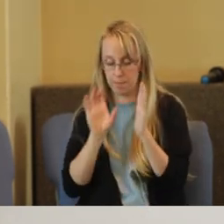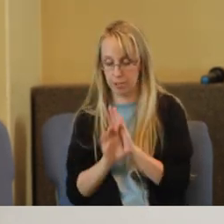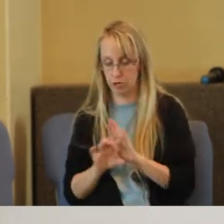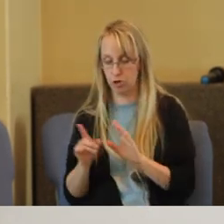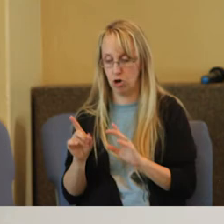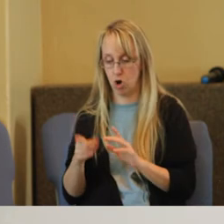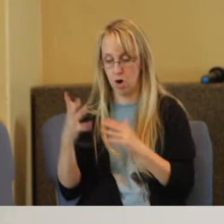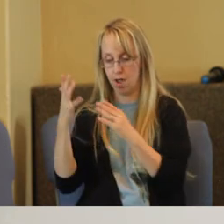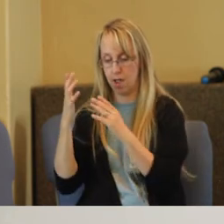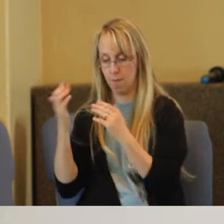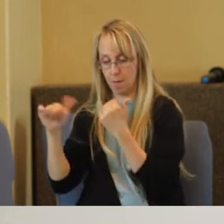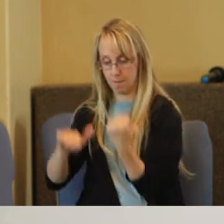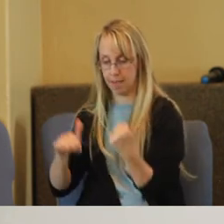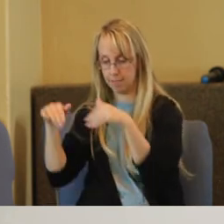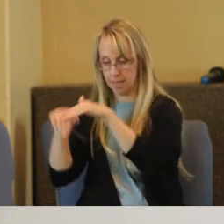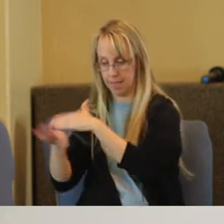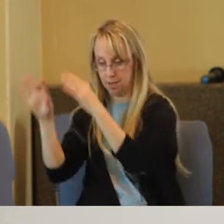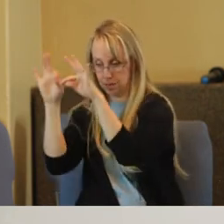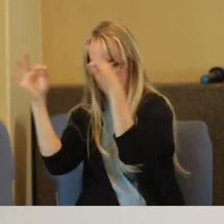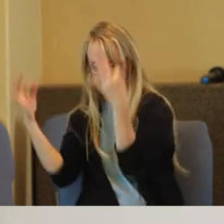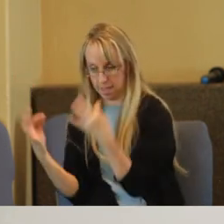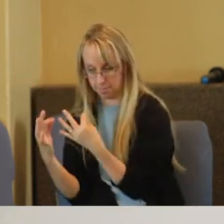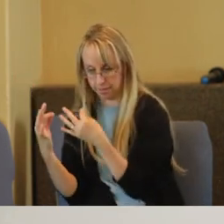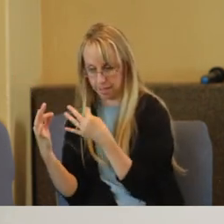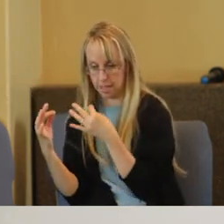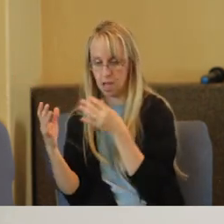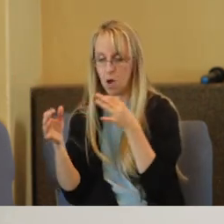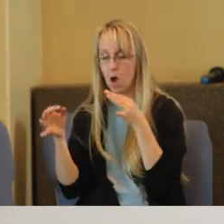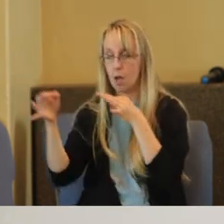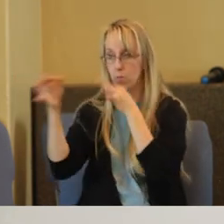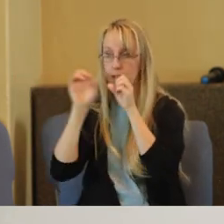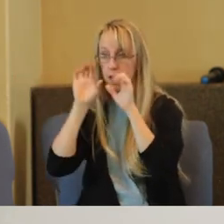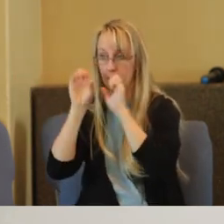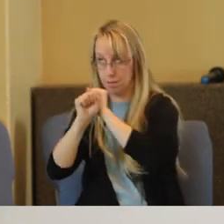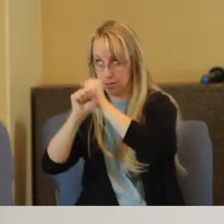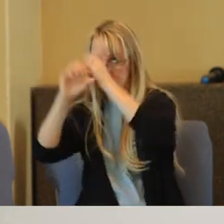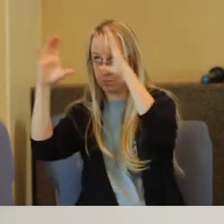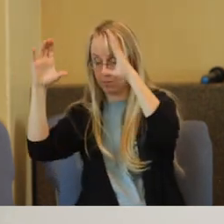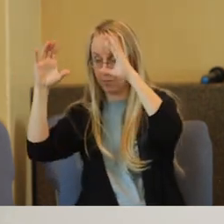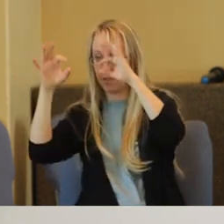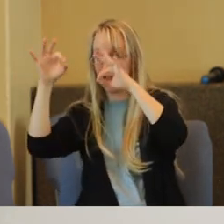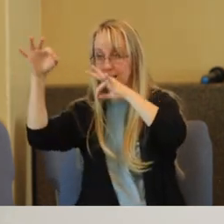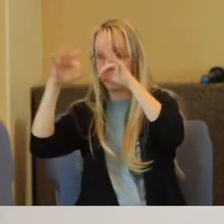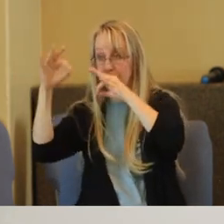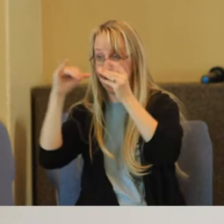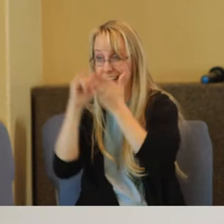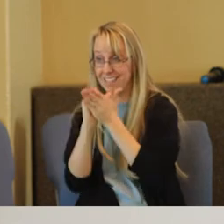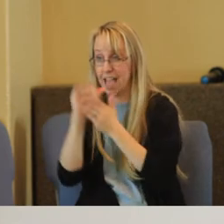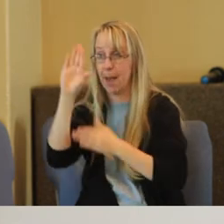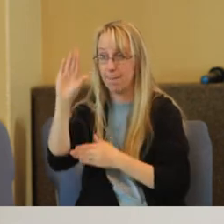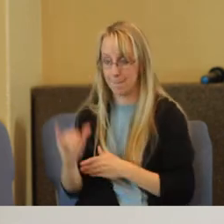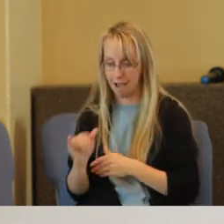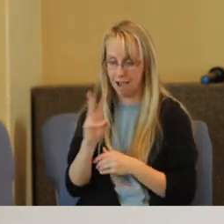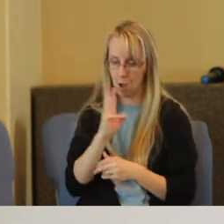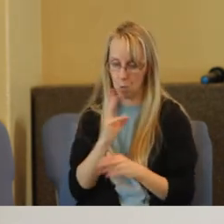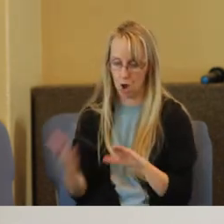family, and we illustrate that by immersion. Does that make sense? Okay.